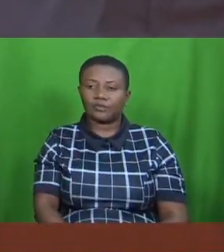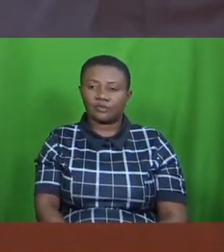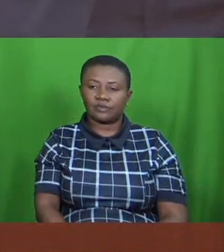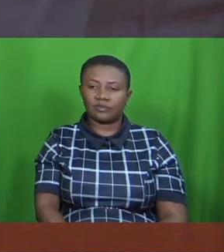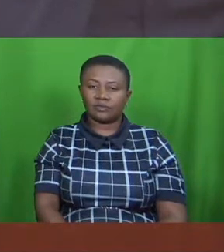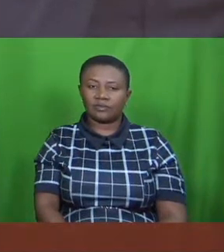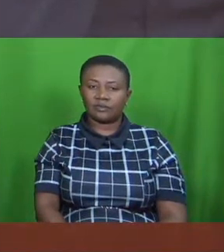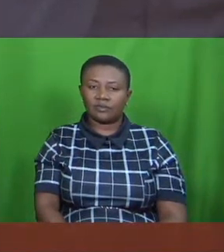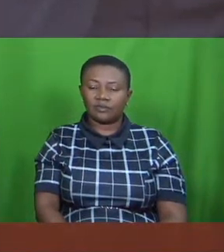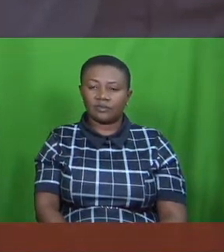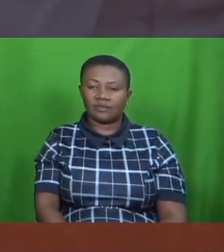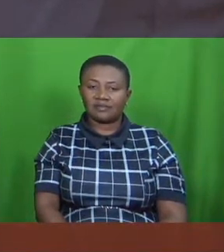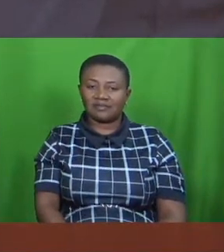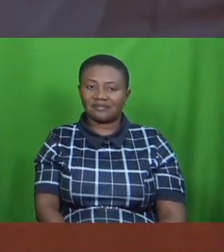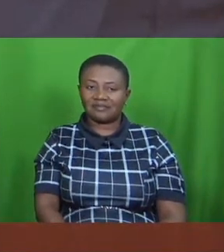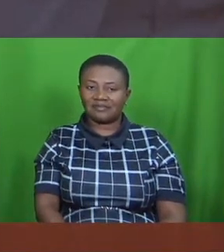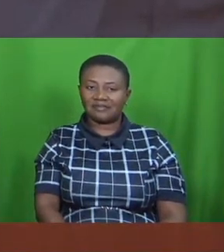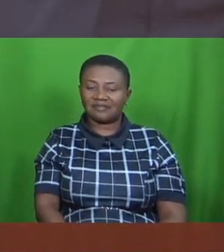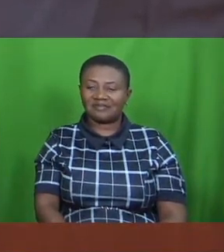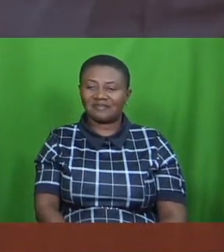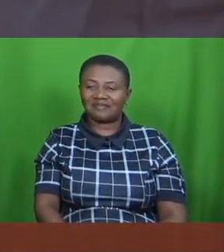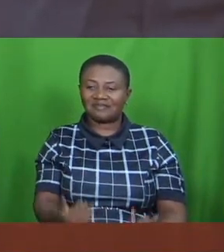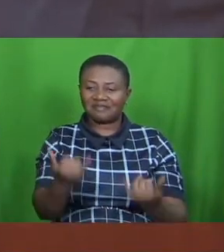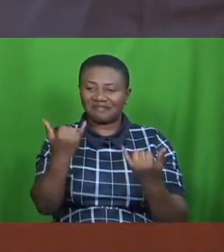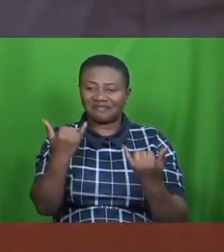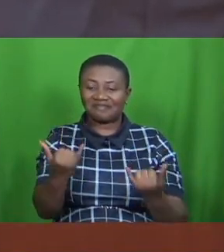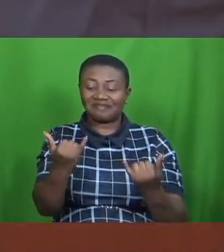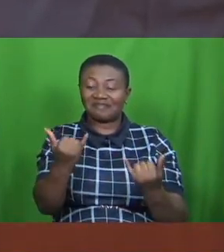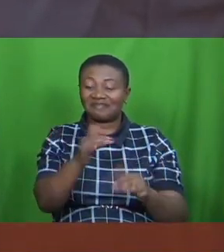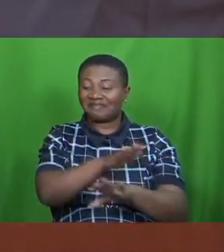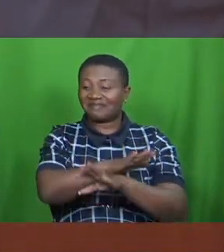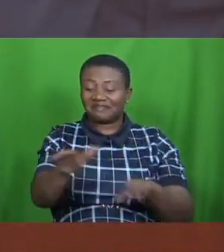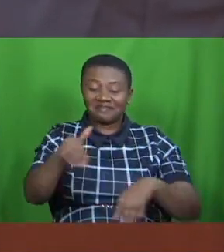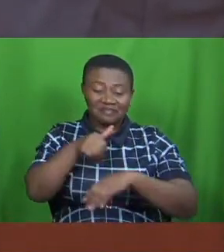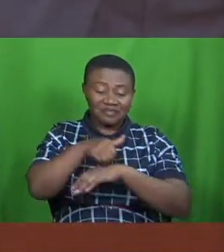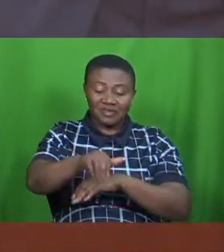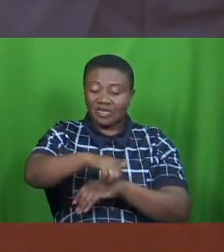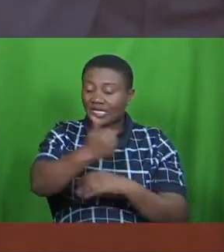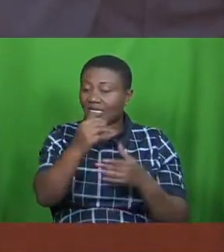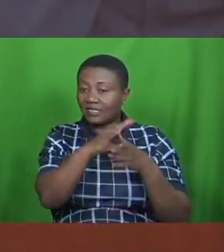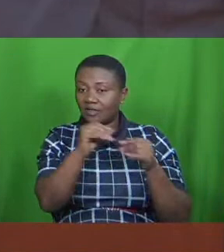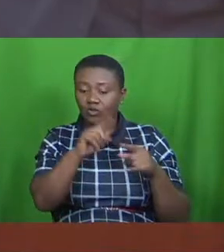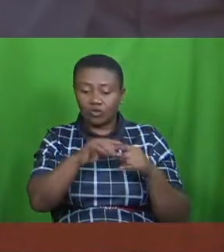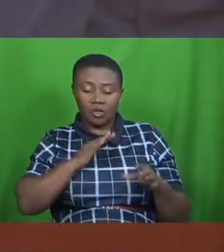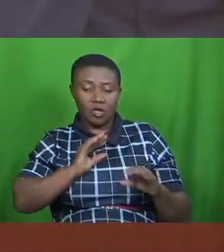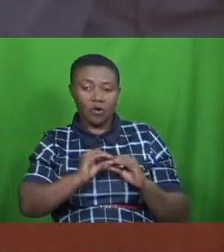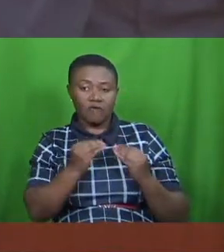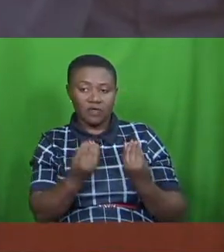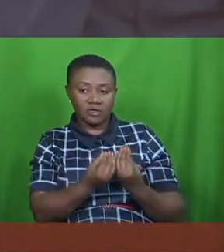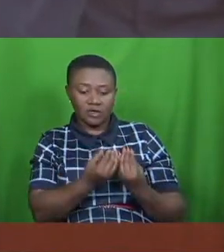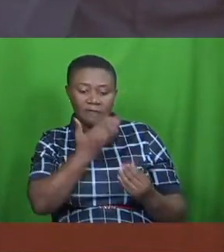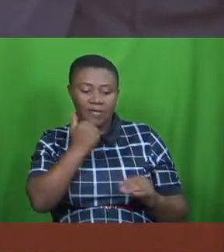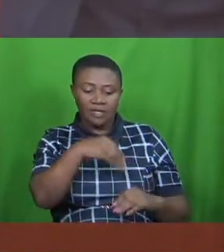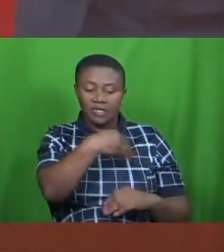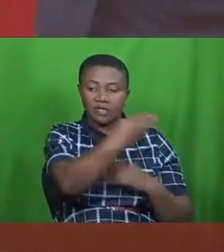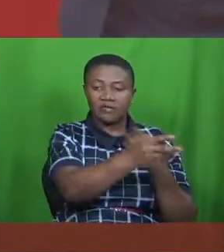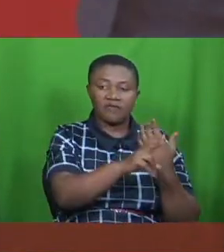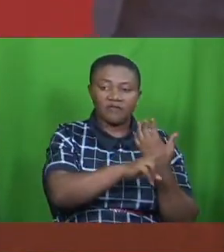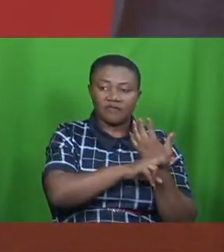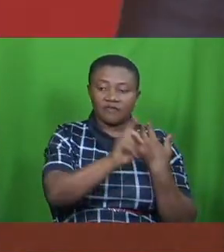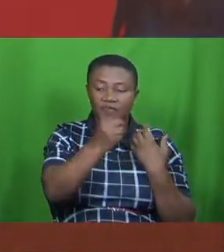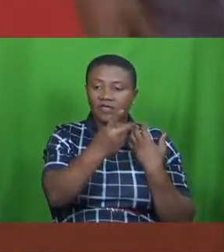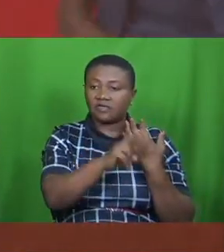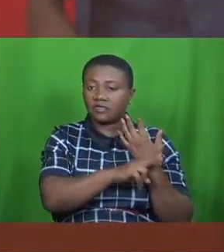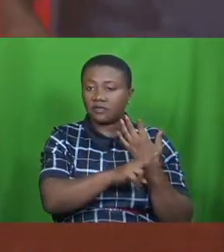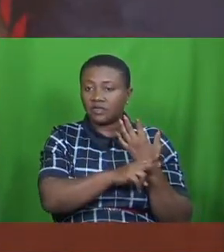Now, don't send statements to my office. Send them to his office, discuss them with him. If